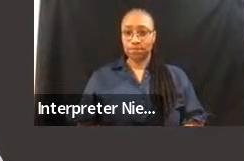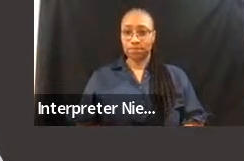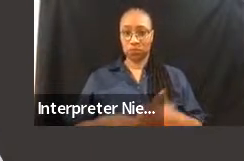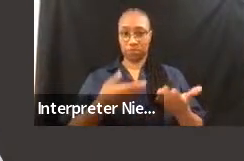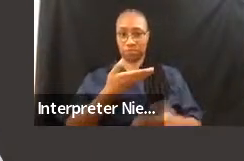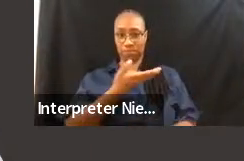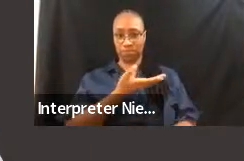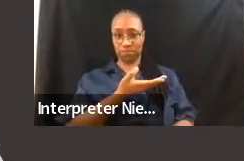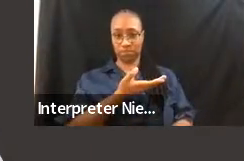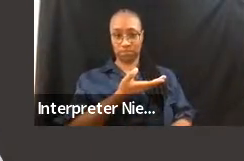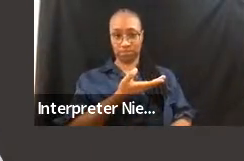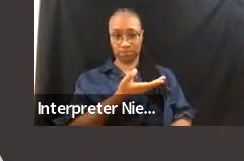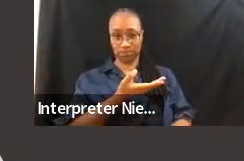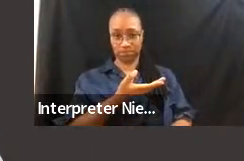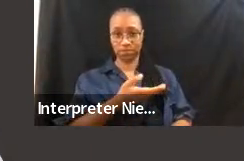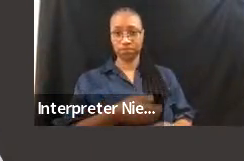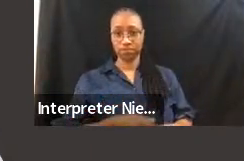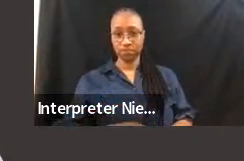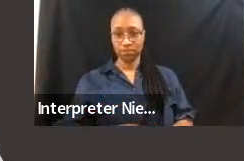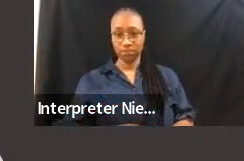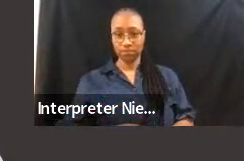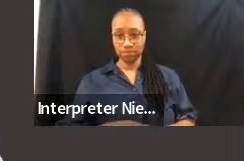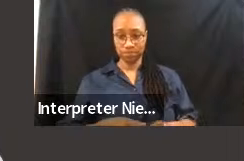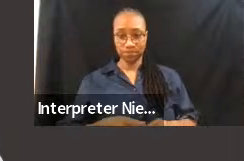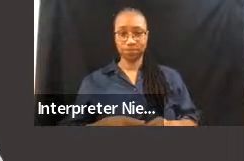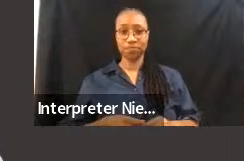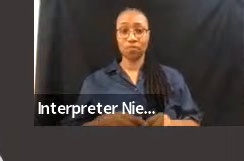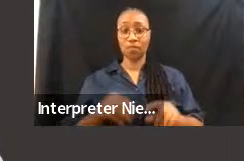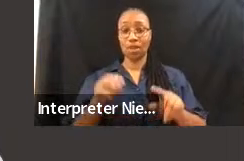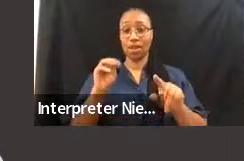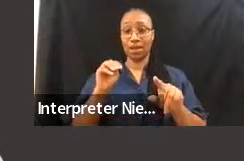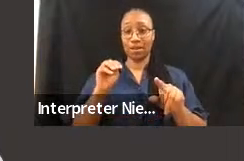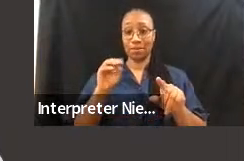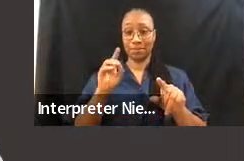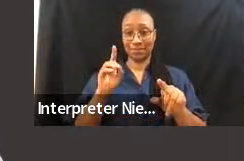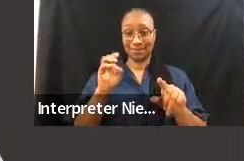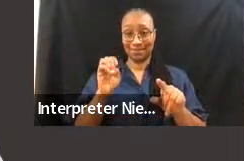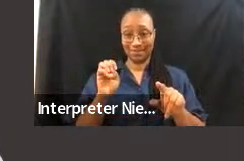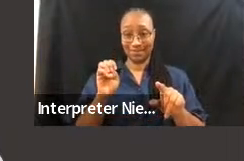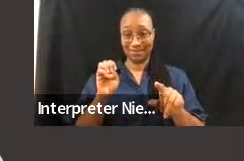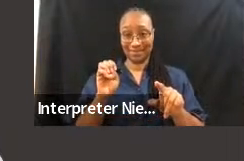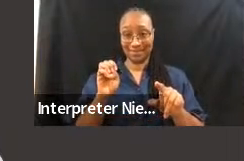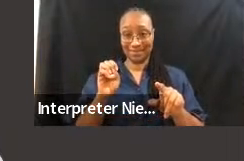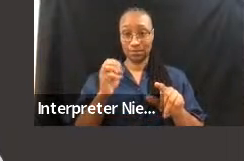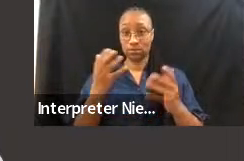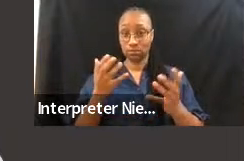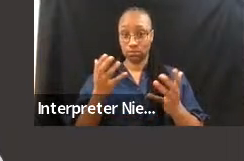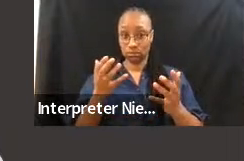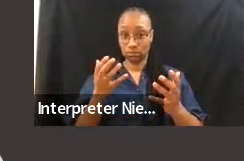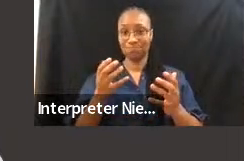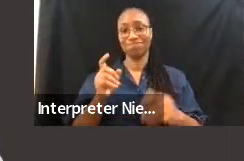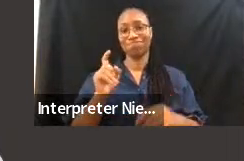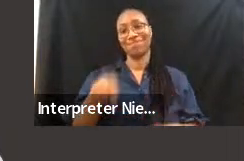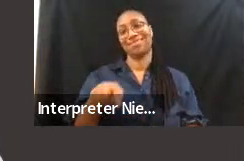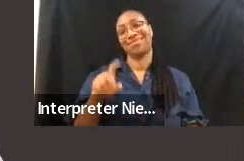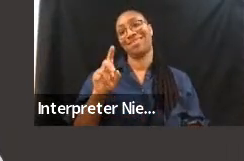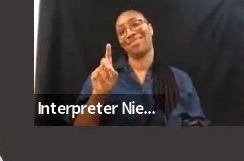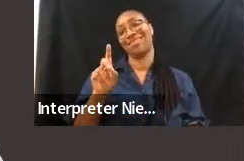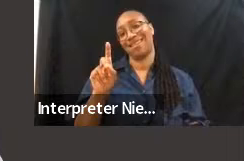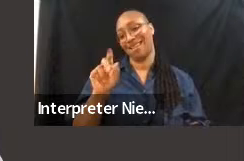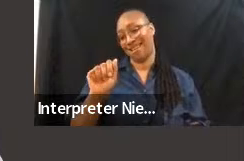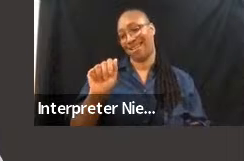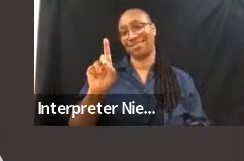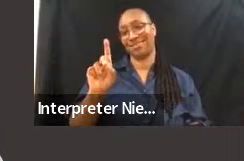while accessible medical diagnostic equipment is required under the ADA, 504 of the Rehabilitation